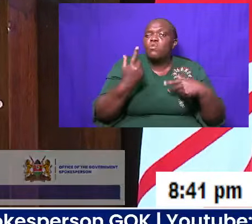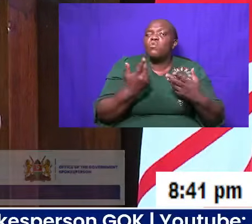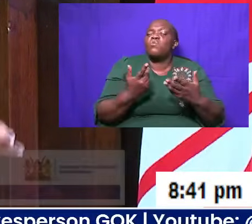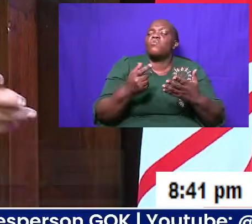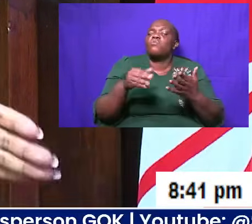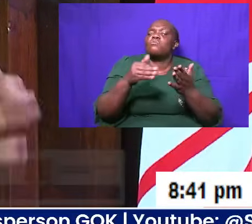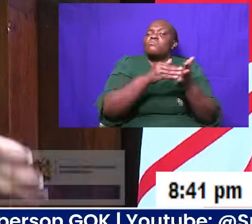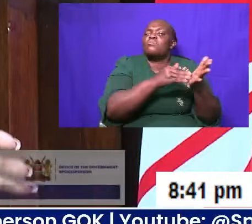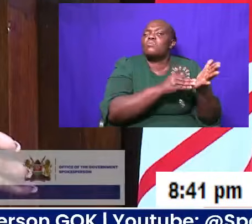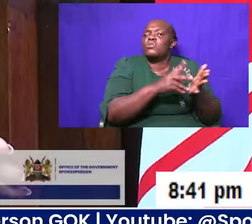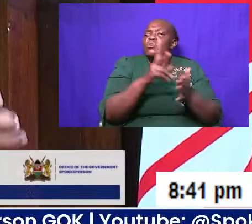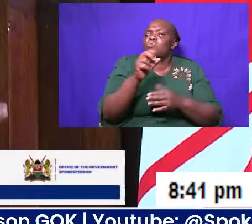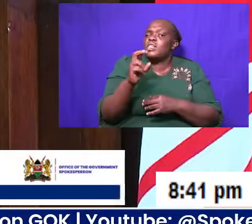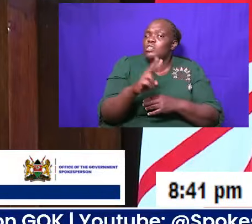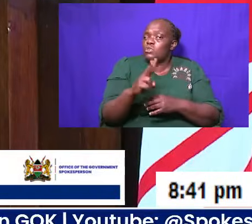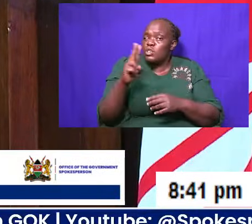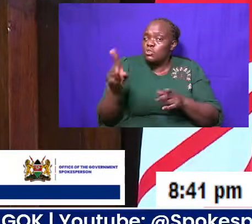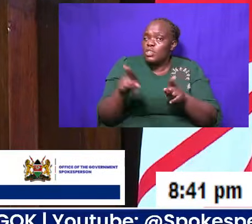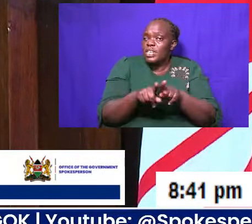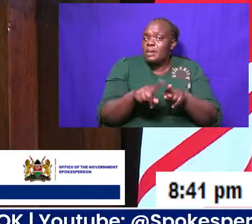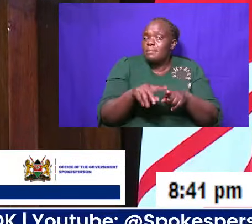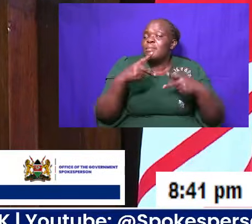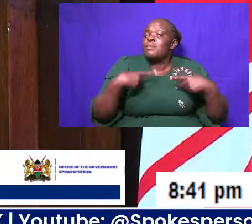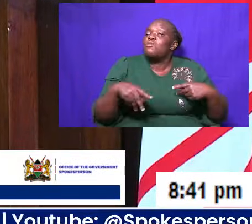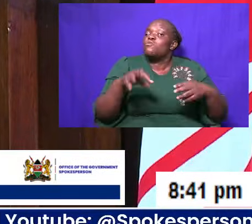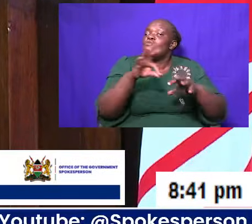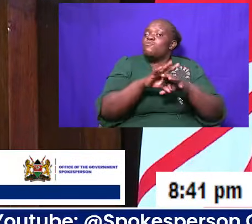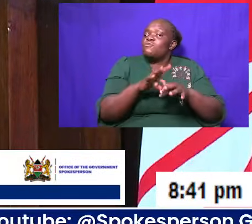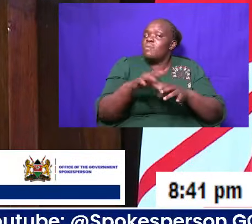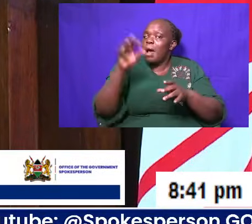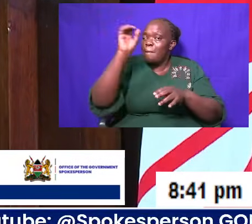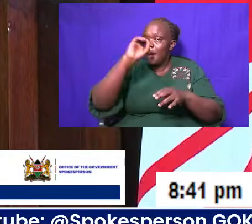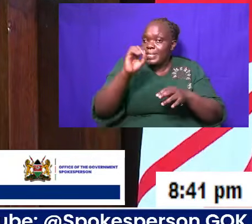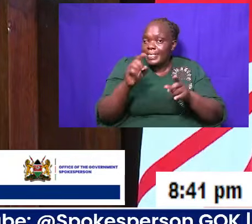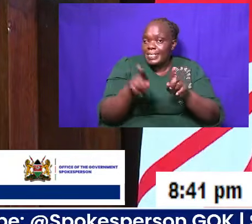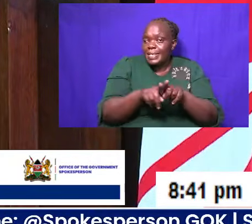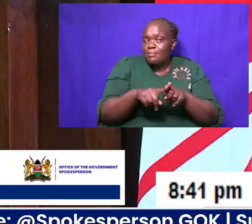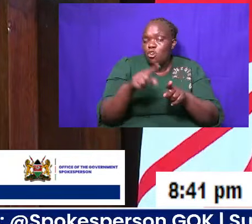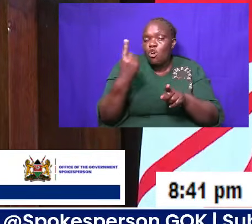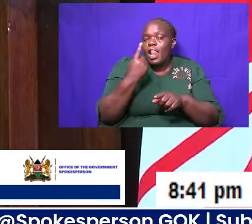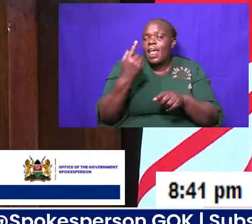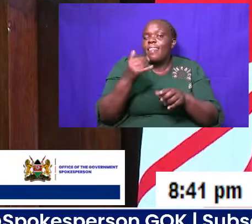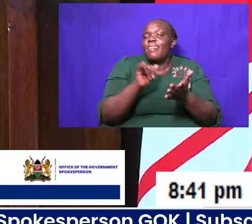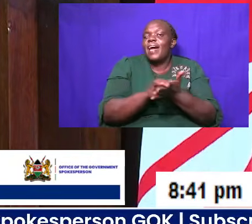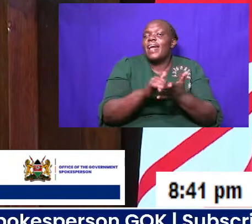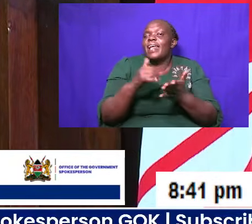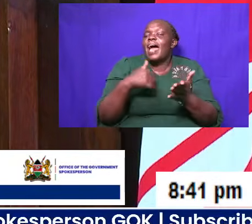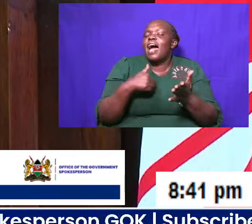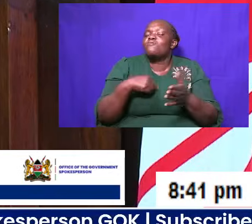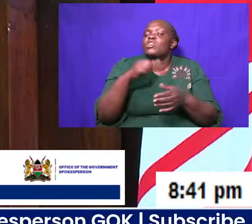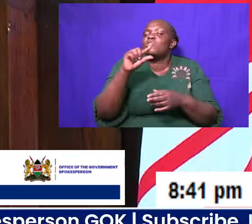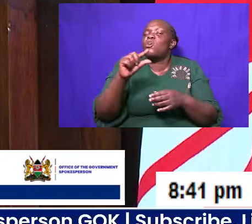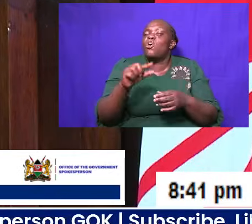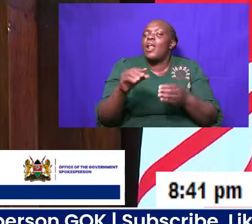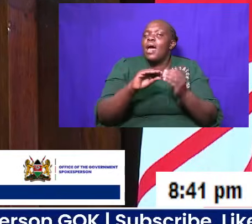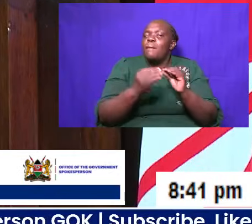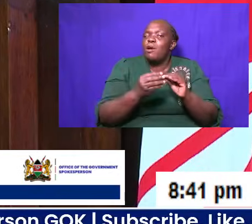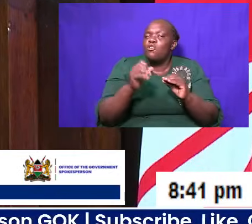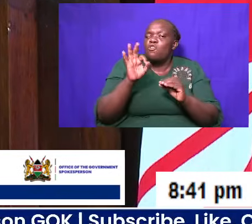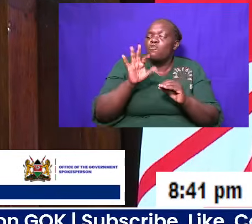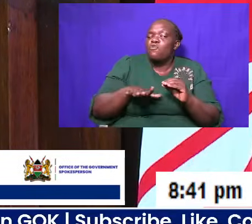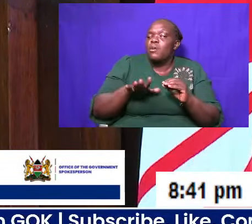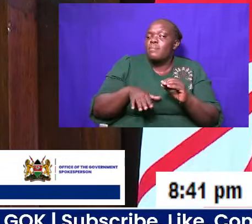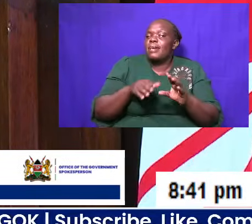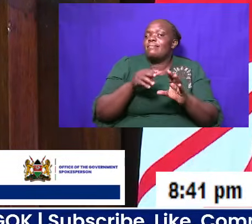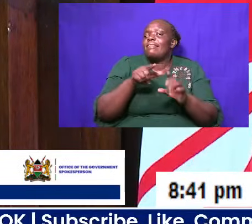in 2022 and who are elected, the percentage is the same. Only that you have a small number of women who put themselves